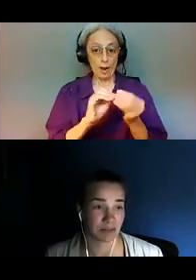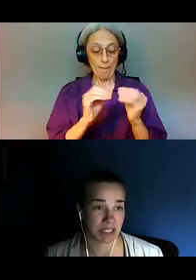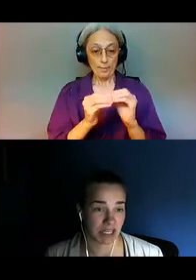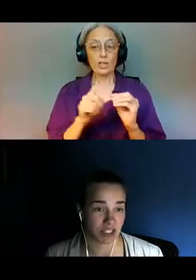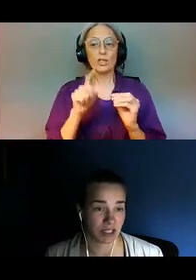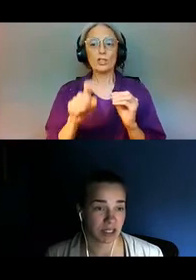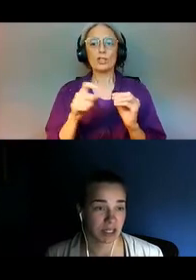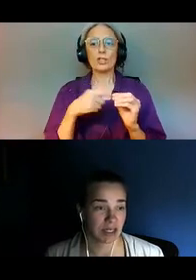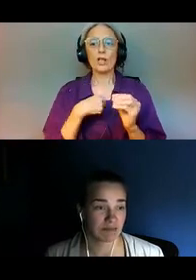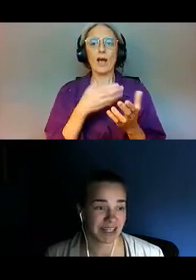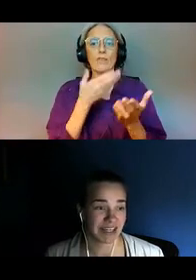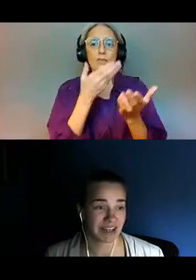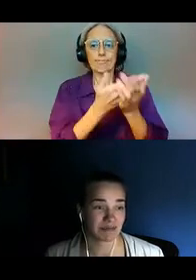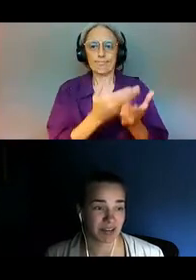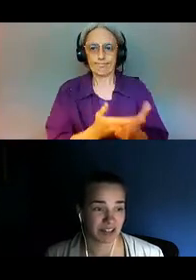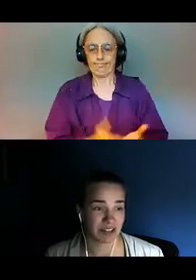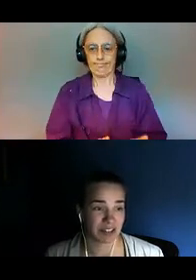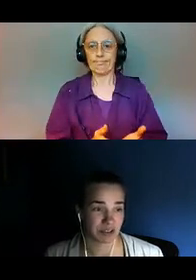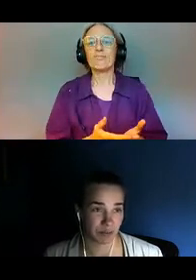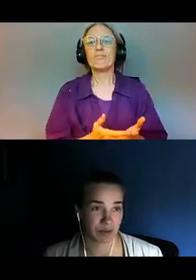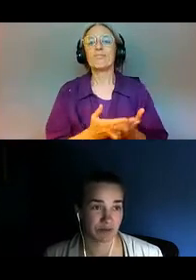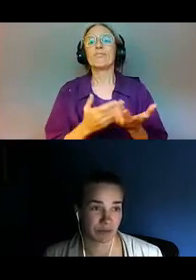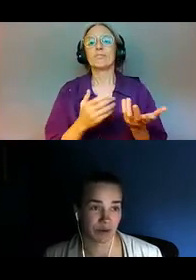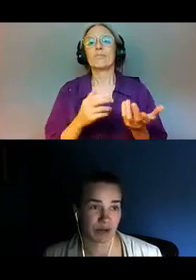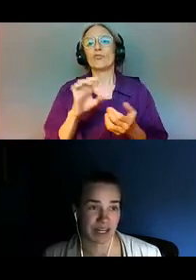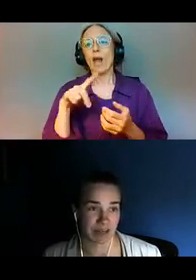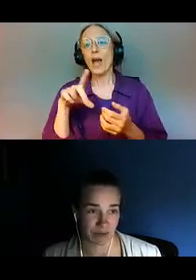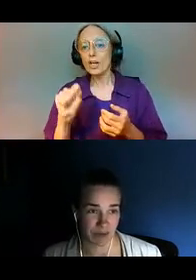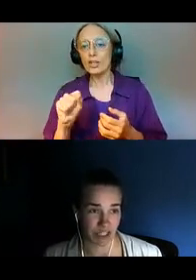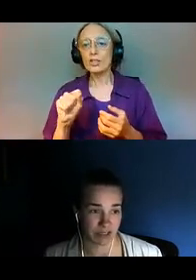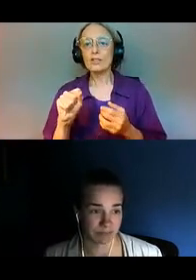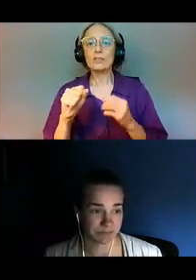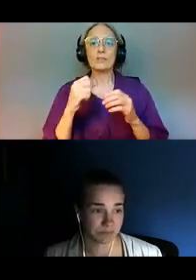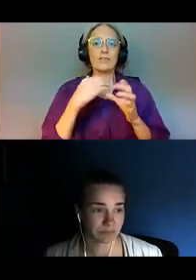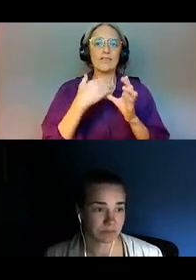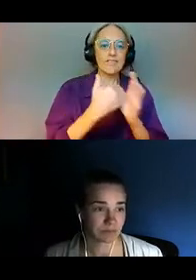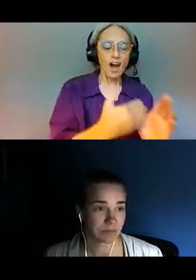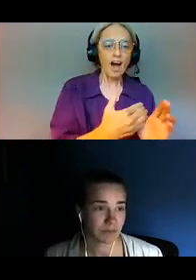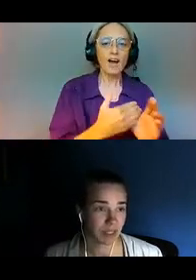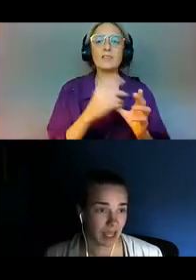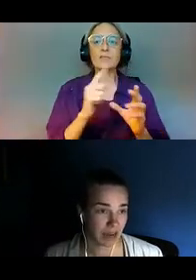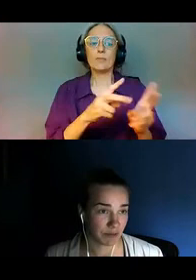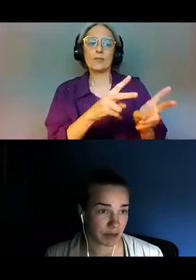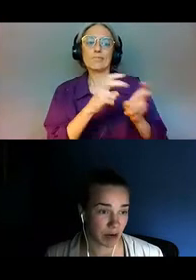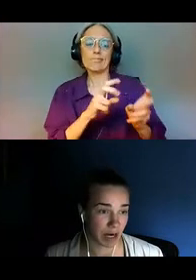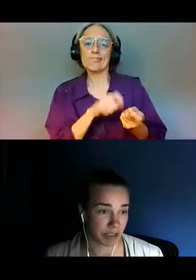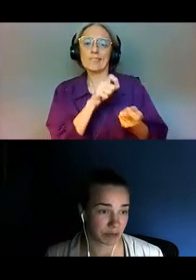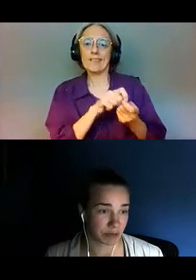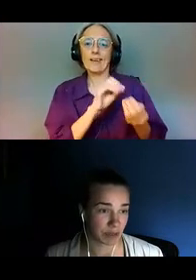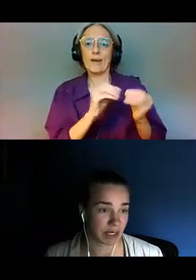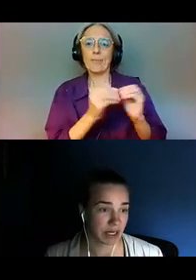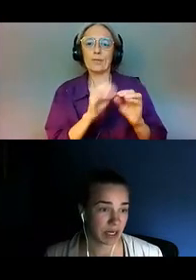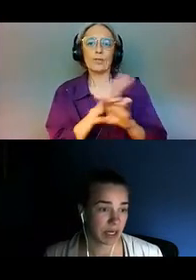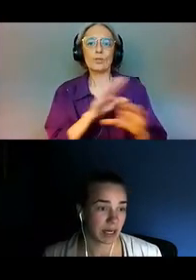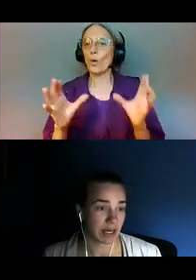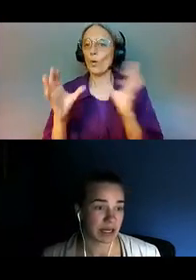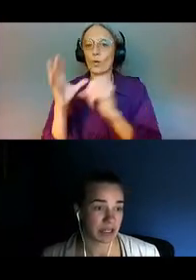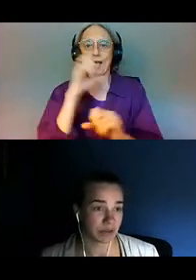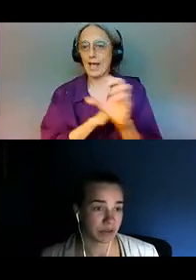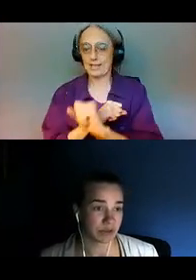source documentation, meaning records to support reported information. Every progress